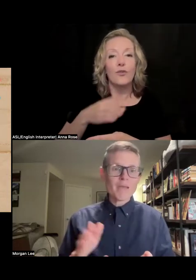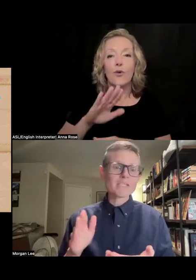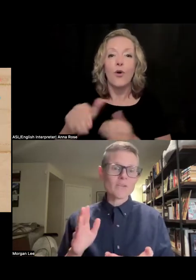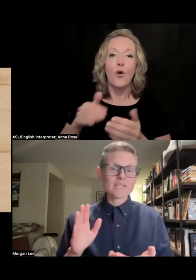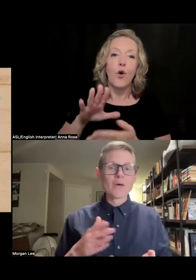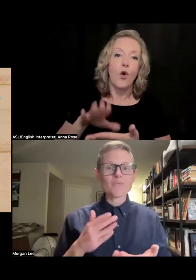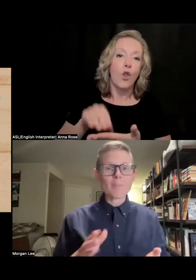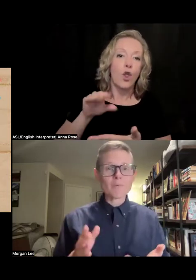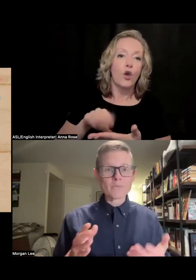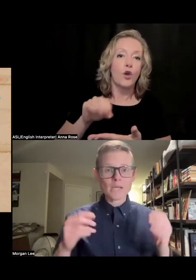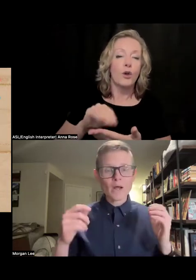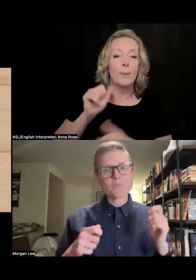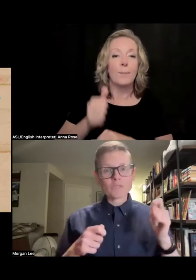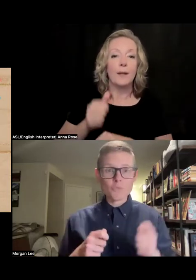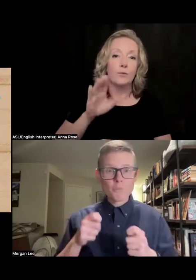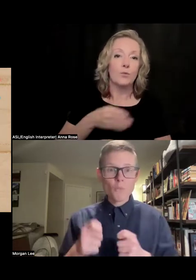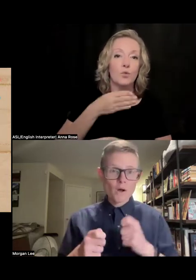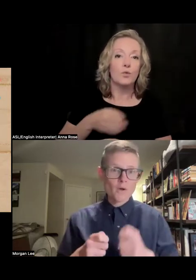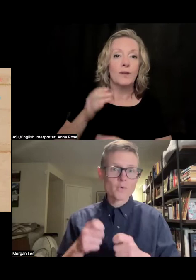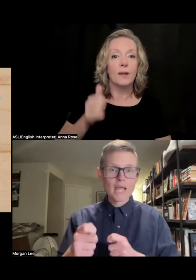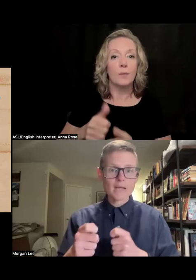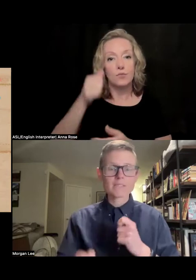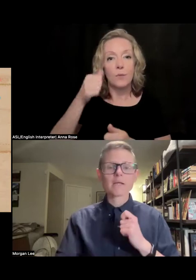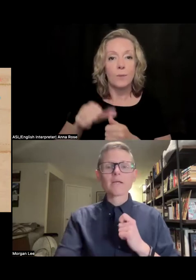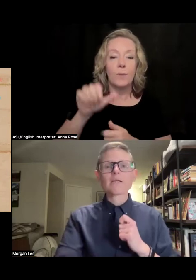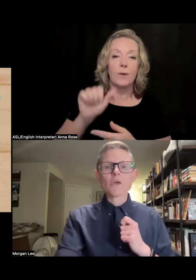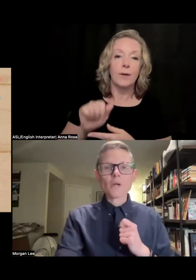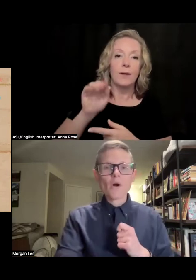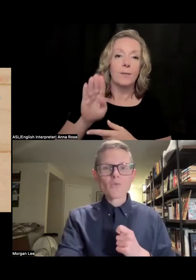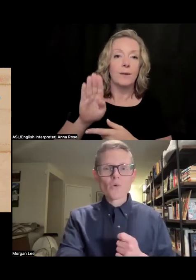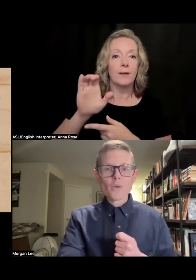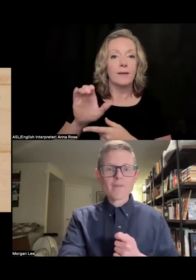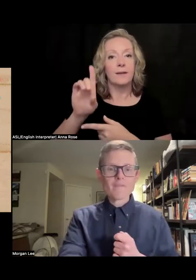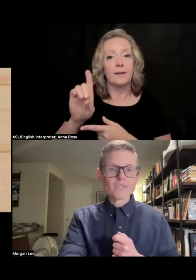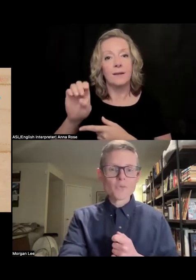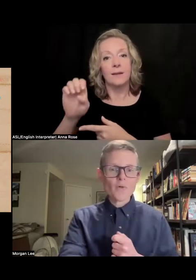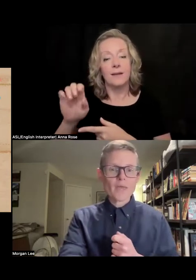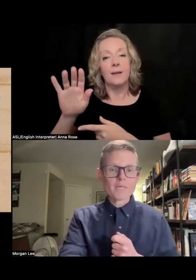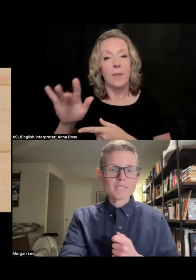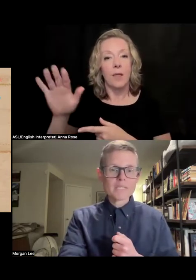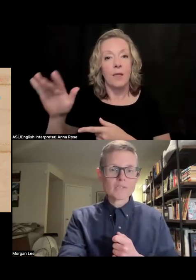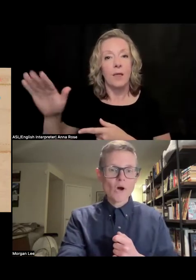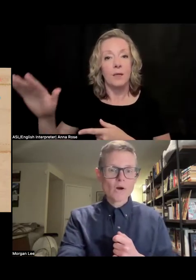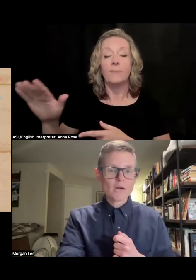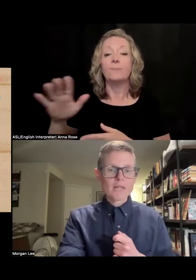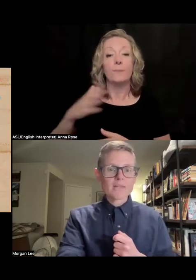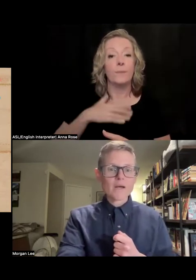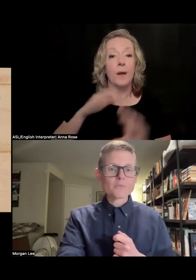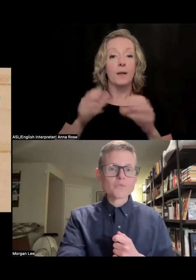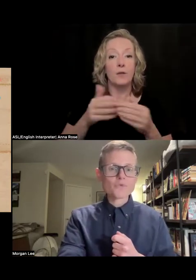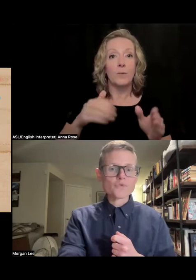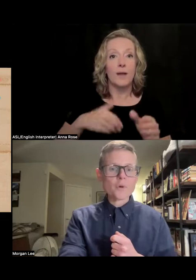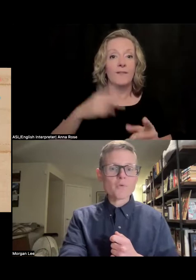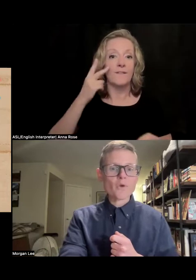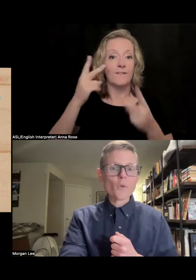really based on the sound of that music. It helps us remember what goes next. So in our room, we have a visual ABC song that